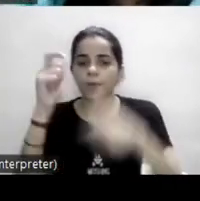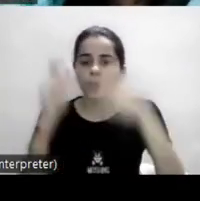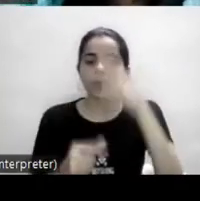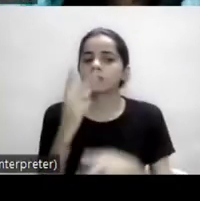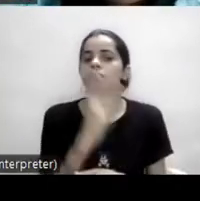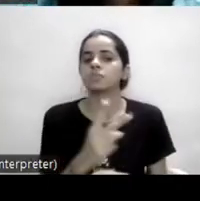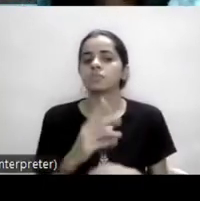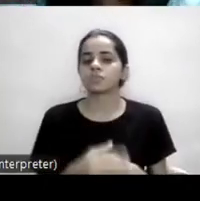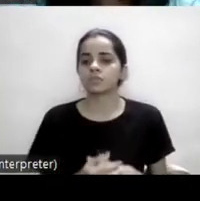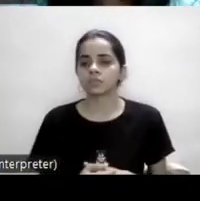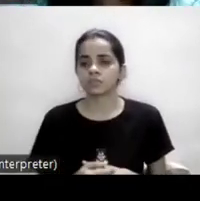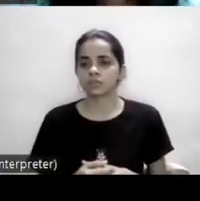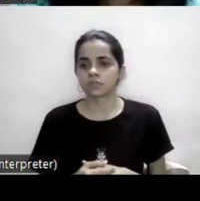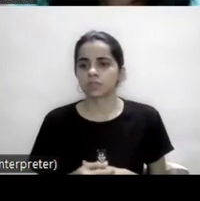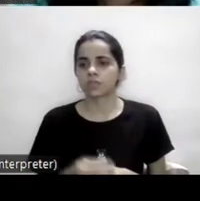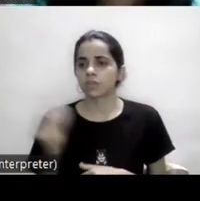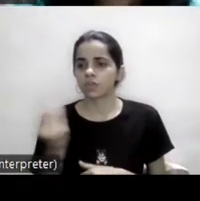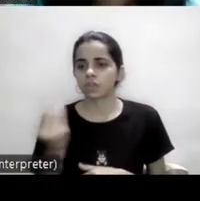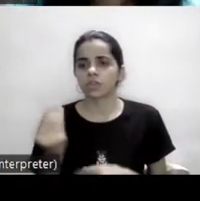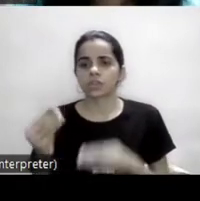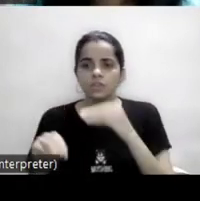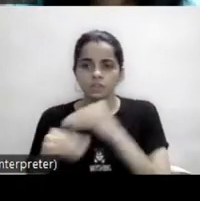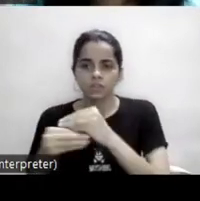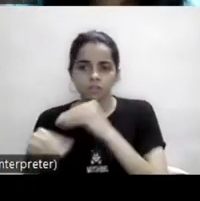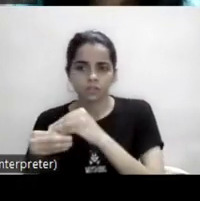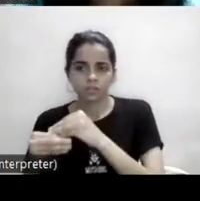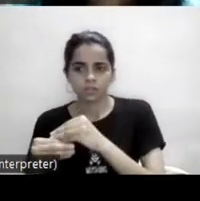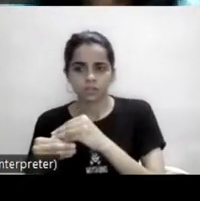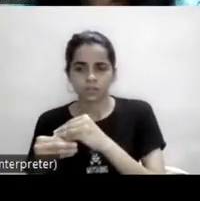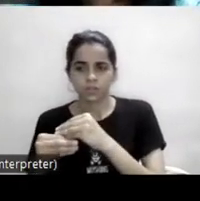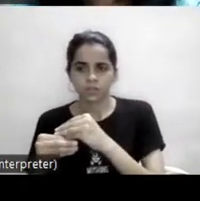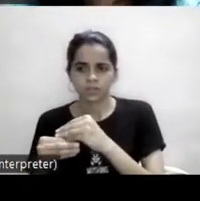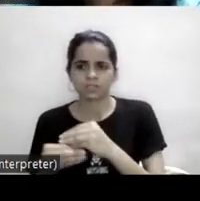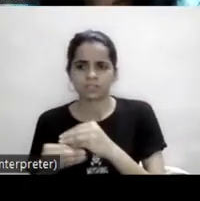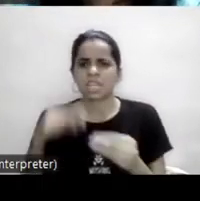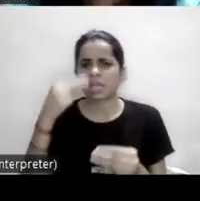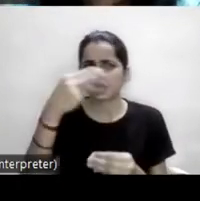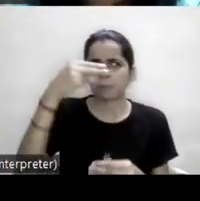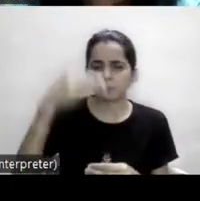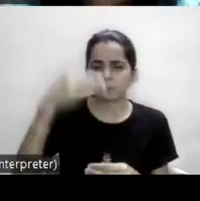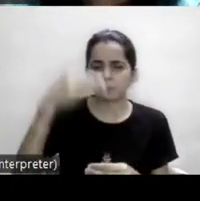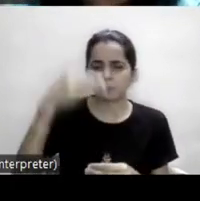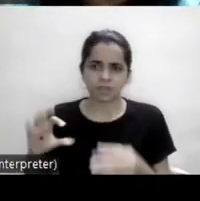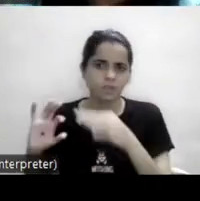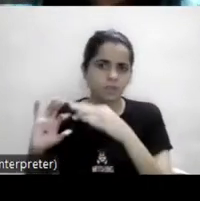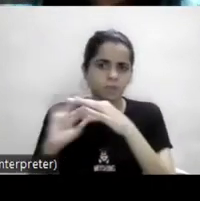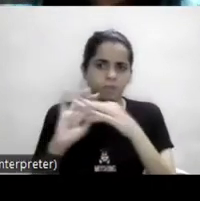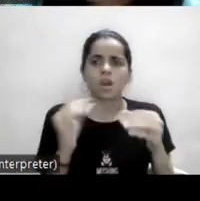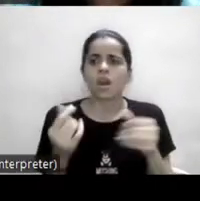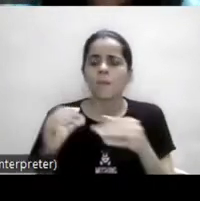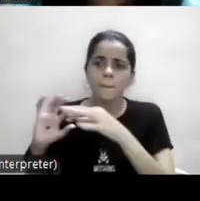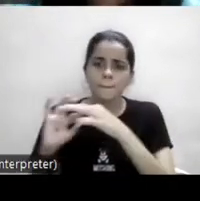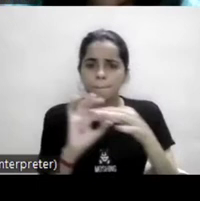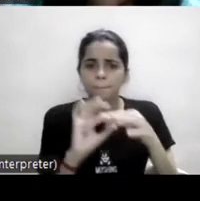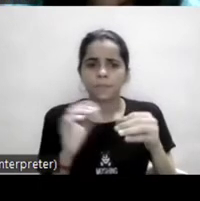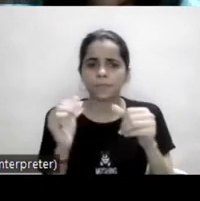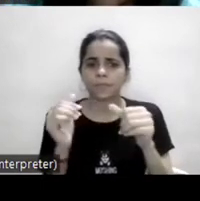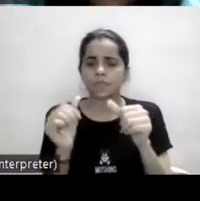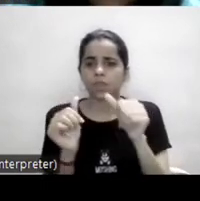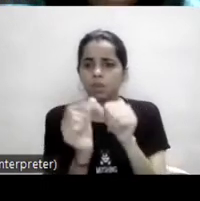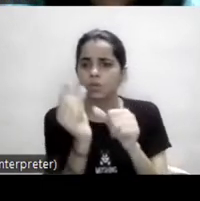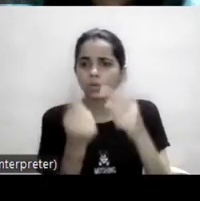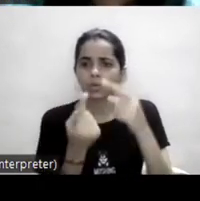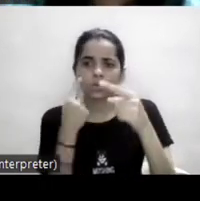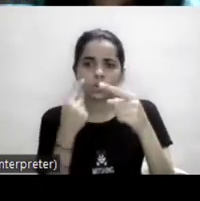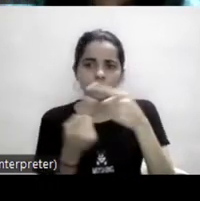Now, there are also, you know, other metaphors attached to a person with autism, like, you know, not having that kind